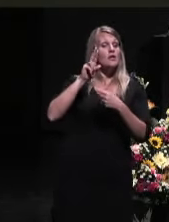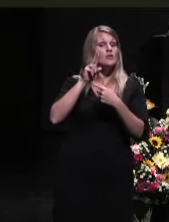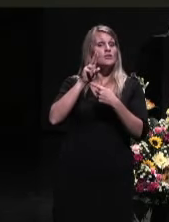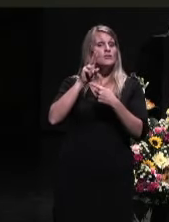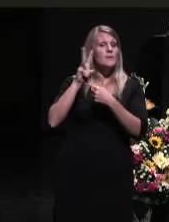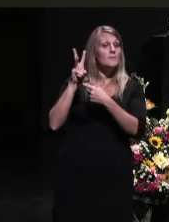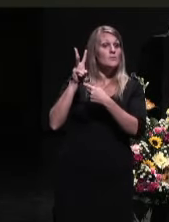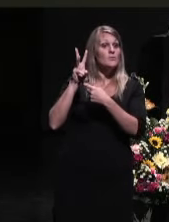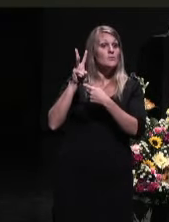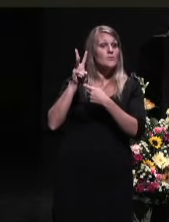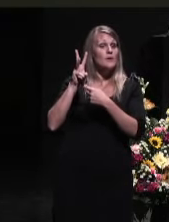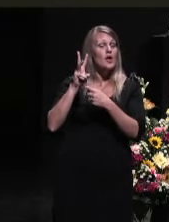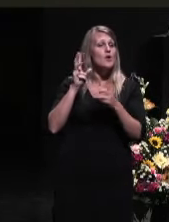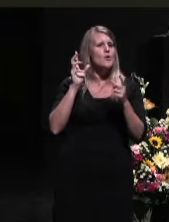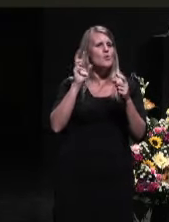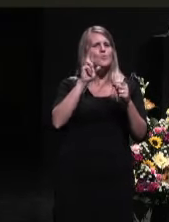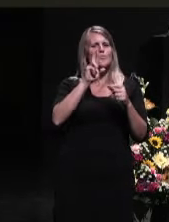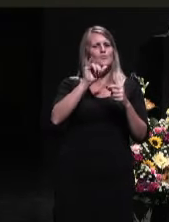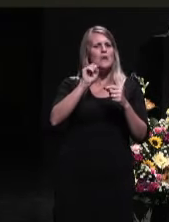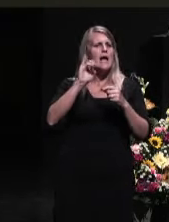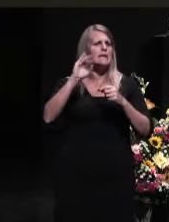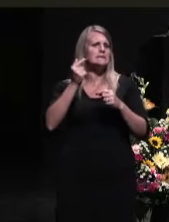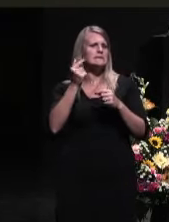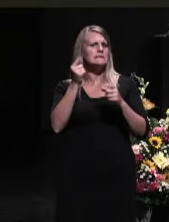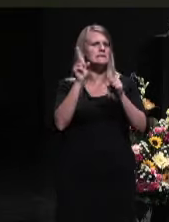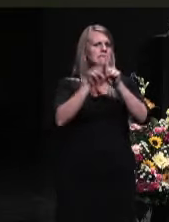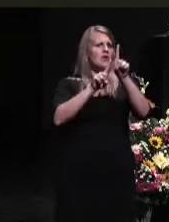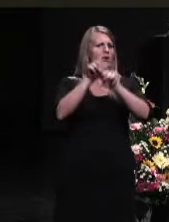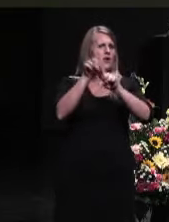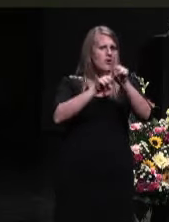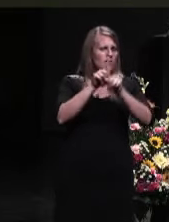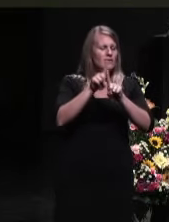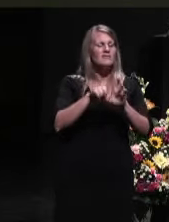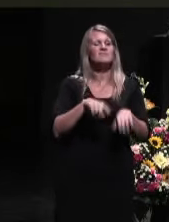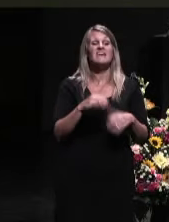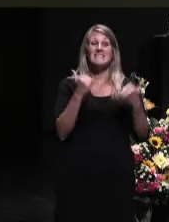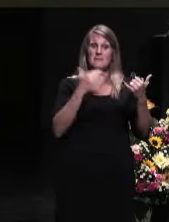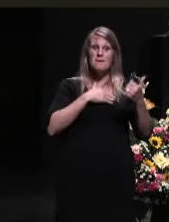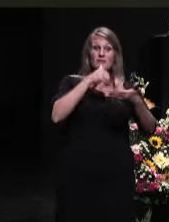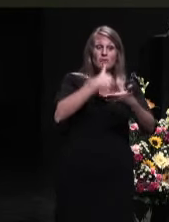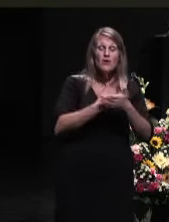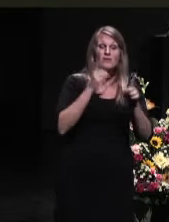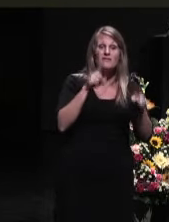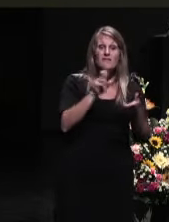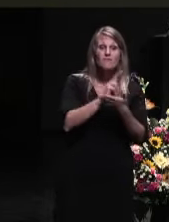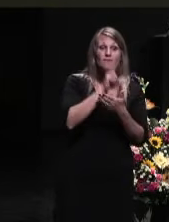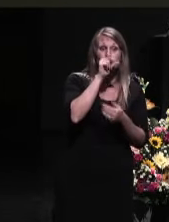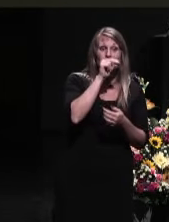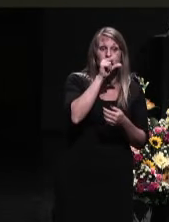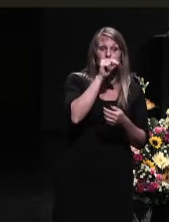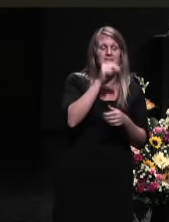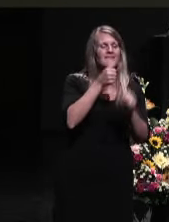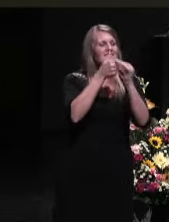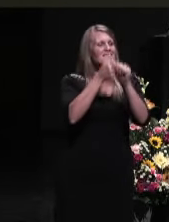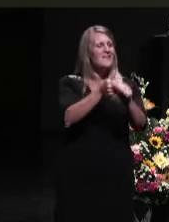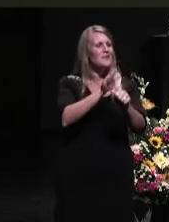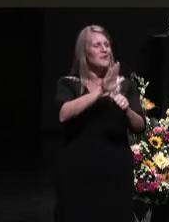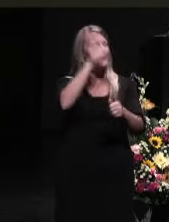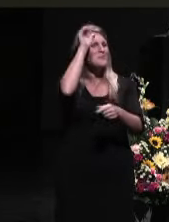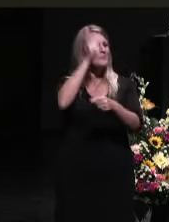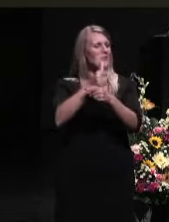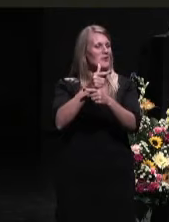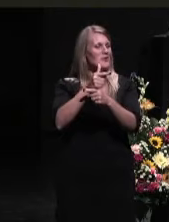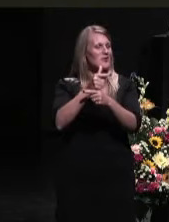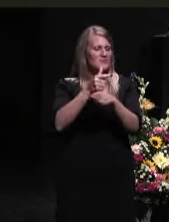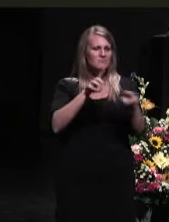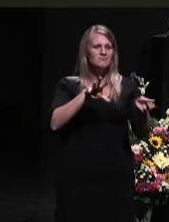star. My daughter now also attends UWM as a freshman, following in her brother's footsteps. She was